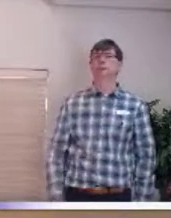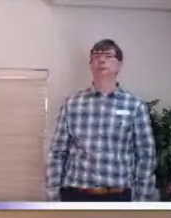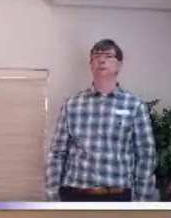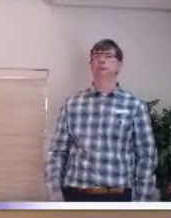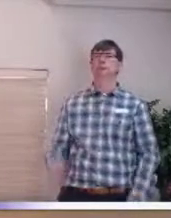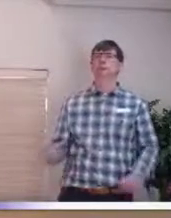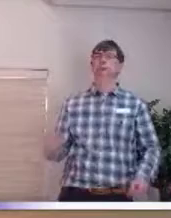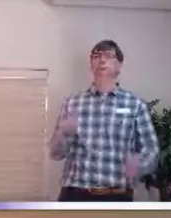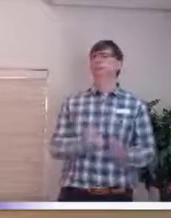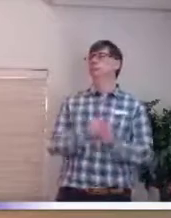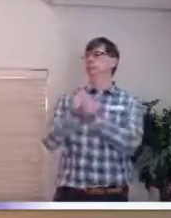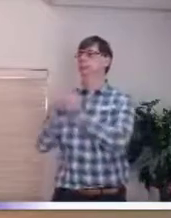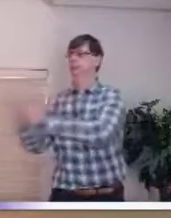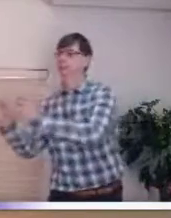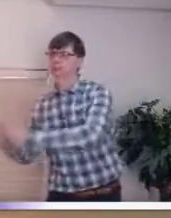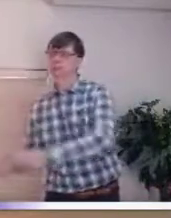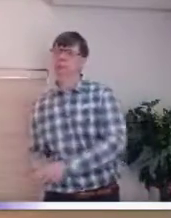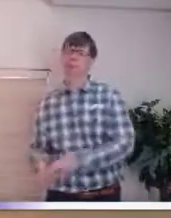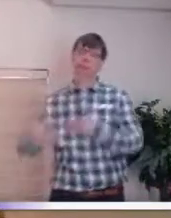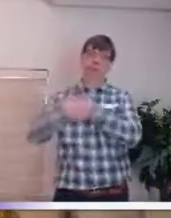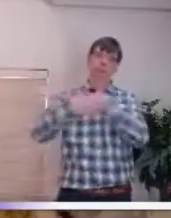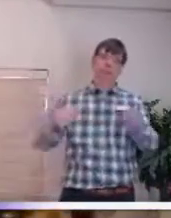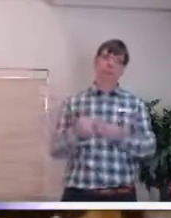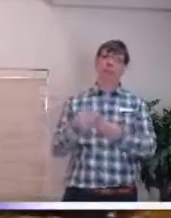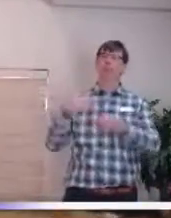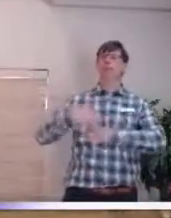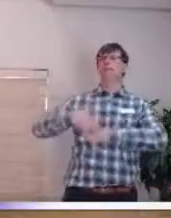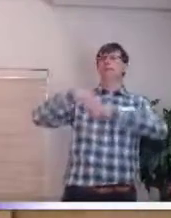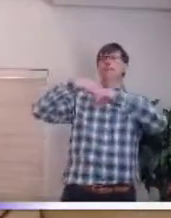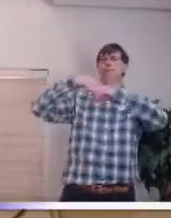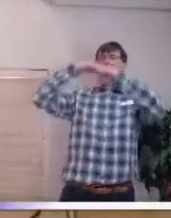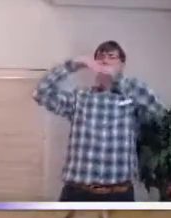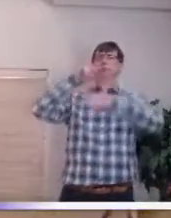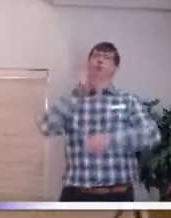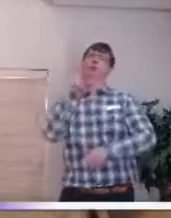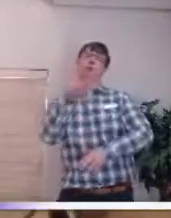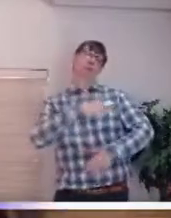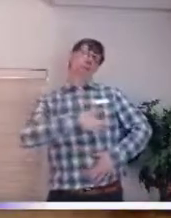Which leads me to the next topic of increasing your compassion.